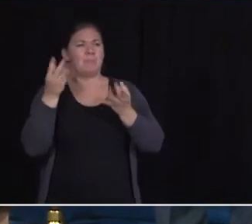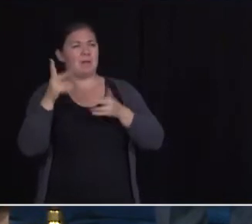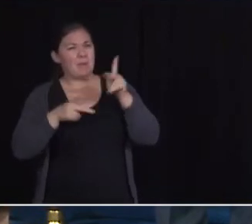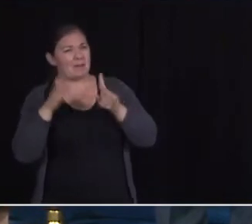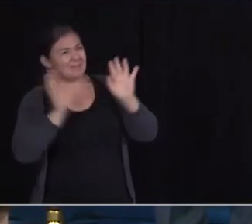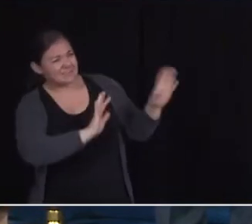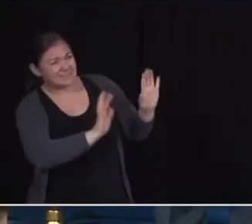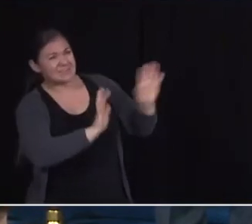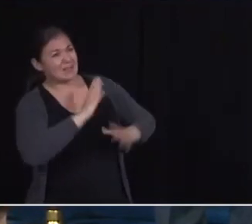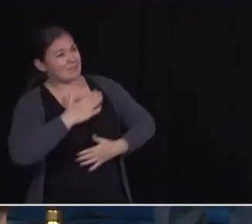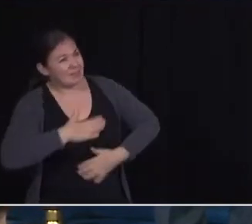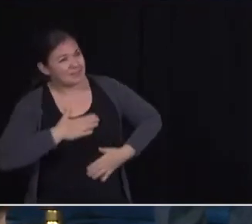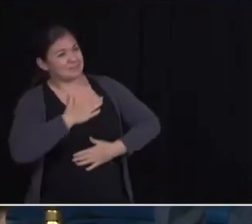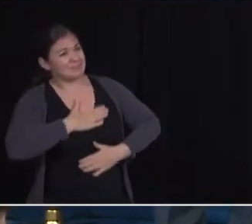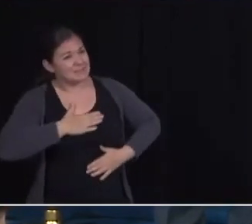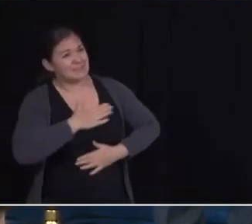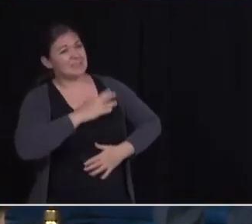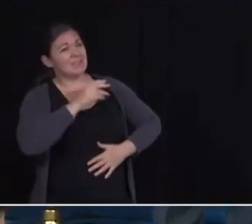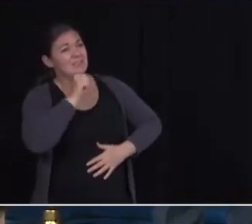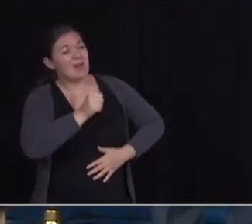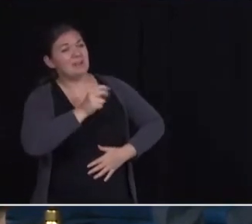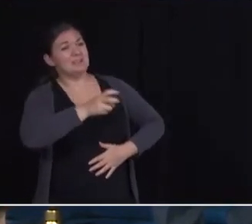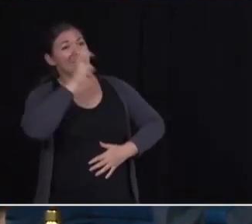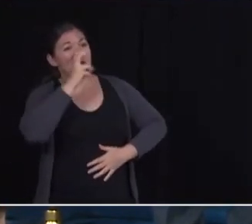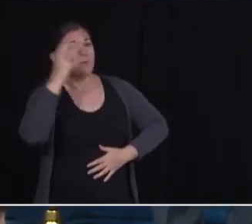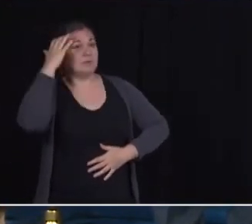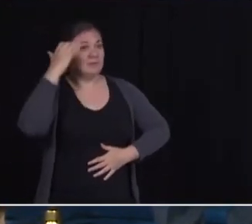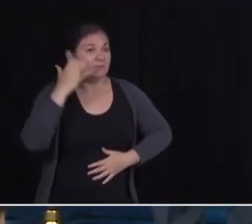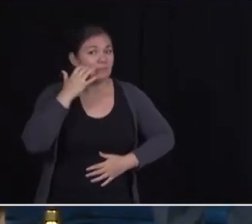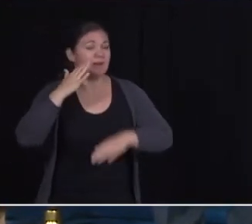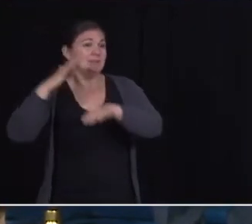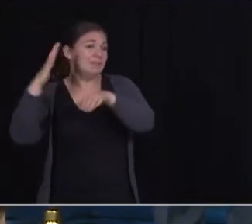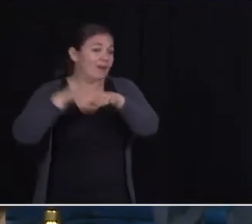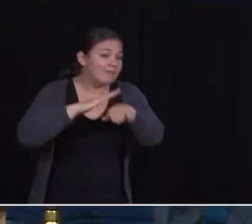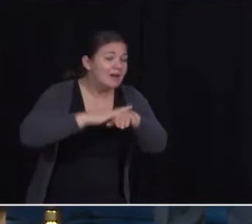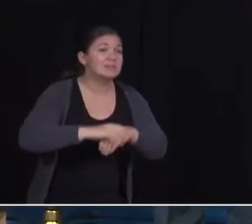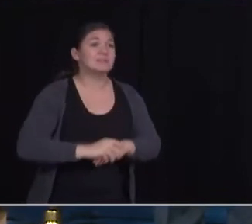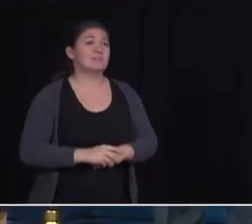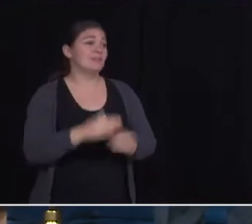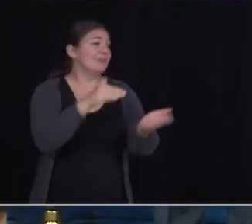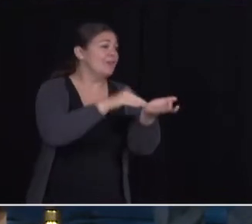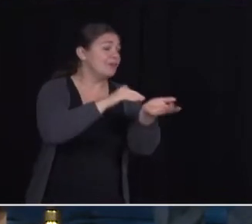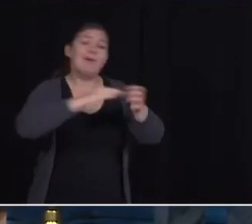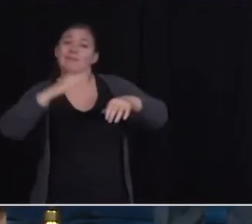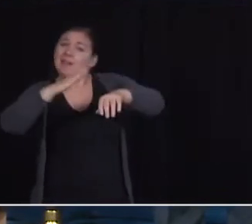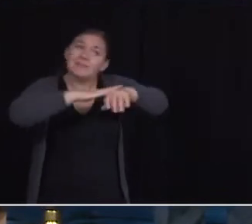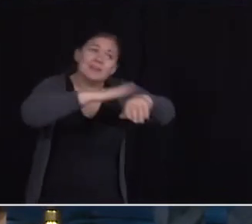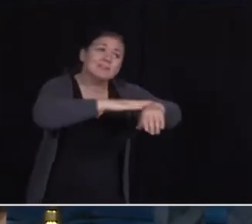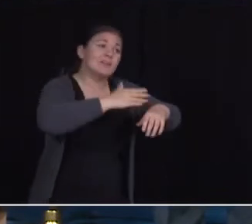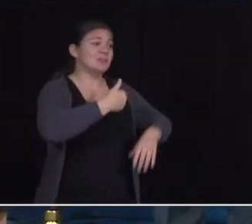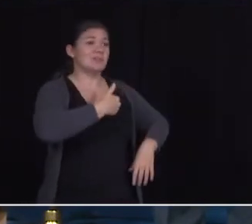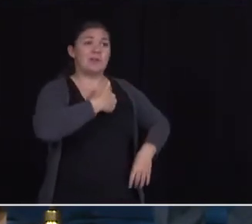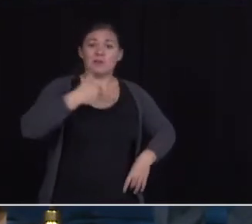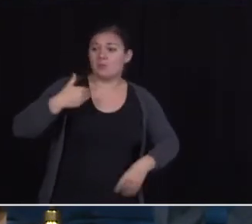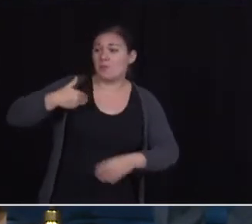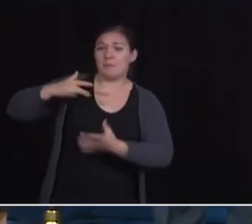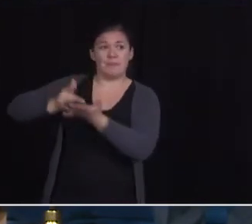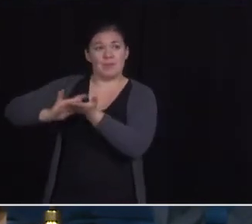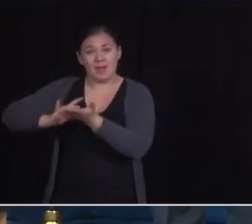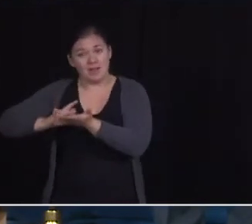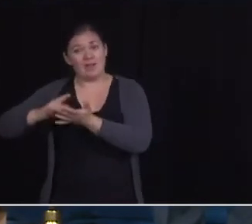Hospital Association, doctors, epidemiologists, the City of Toronto's Medical Officer of Health. Why has it taken